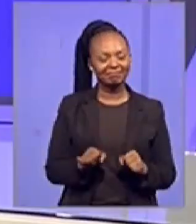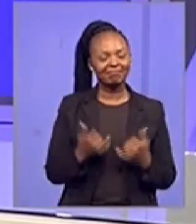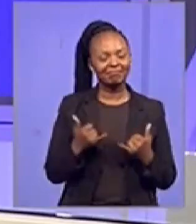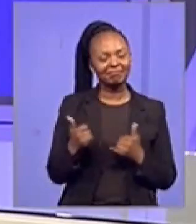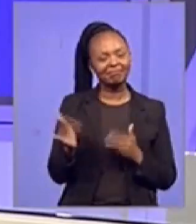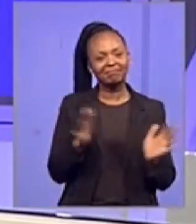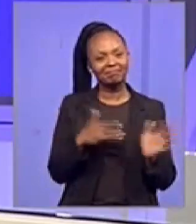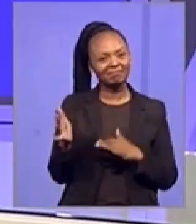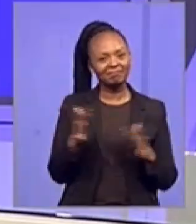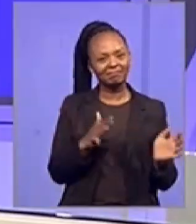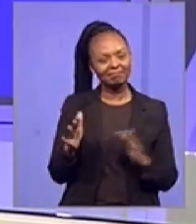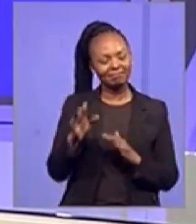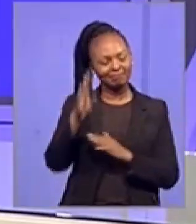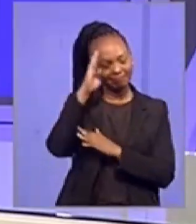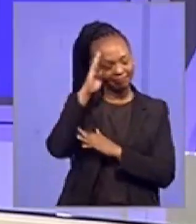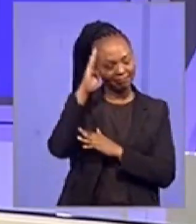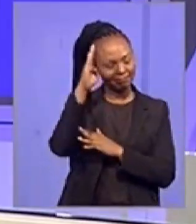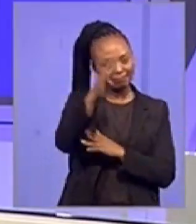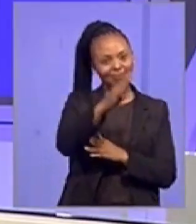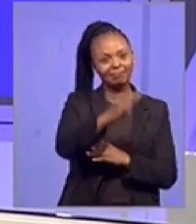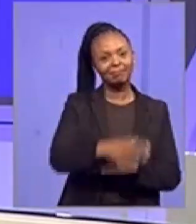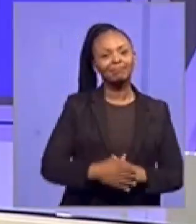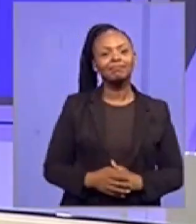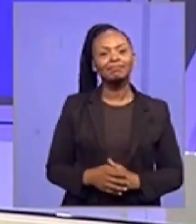Jwale re fetela boliping re tla bela re kopana nakong e tlang.